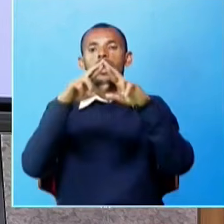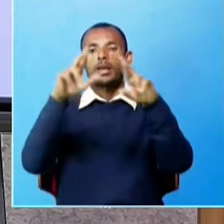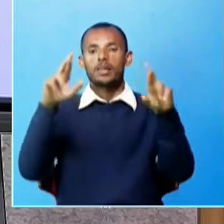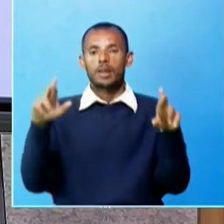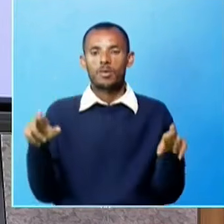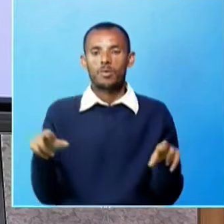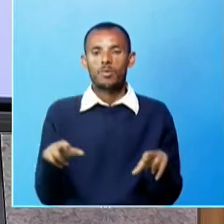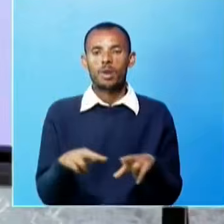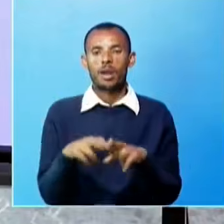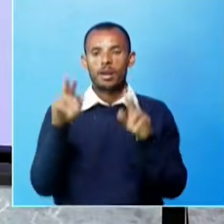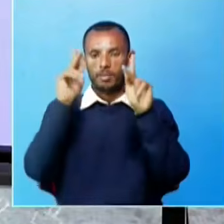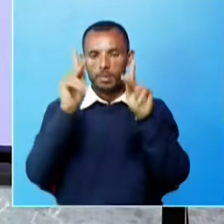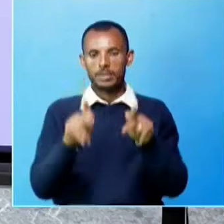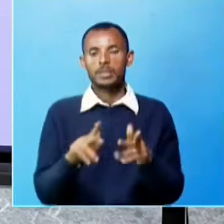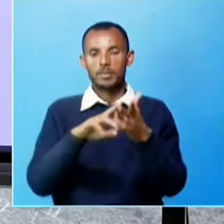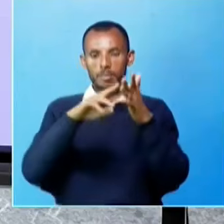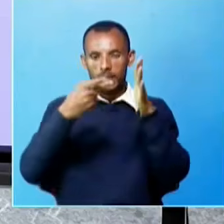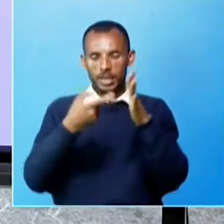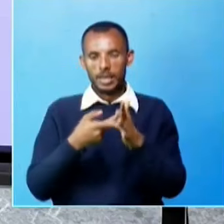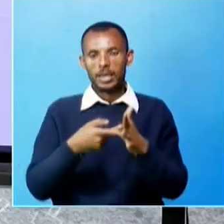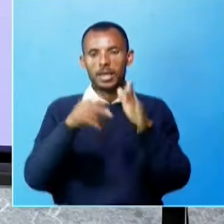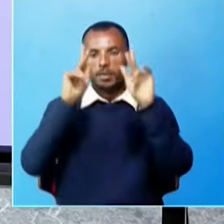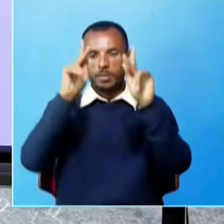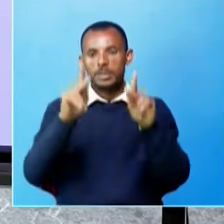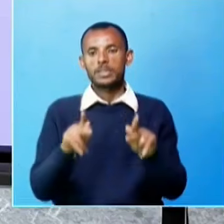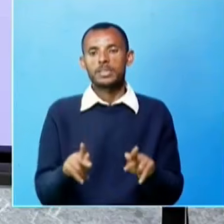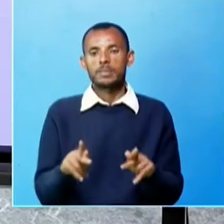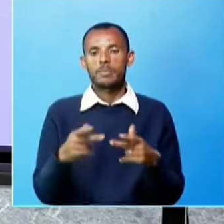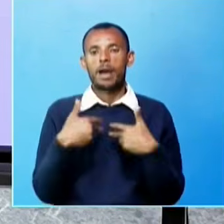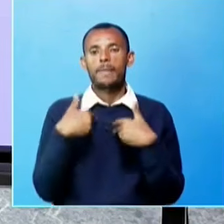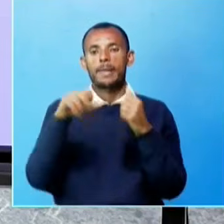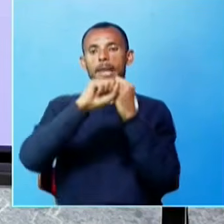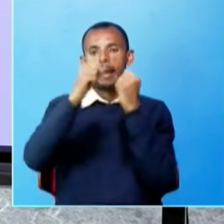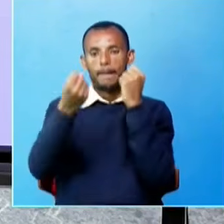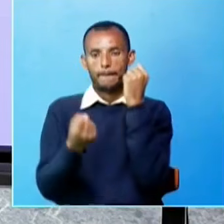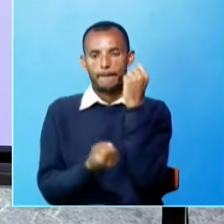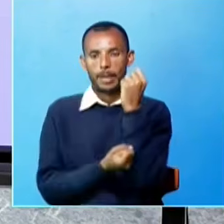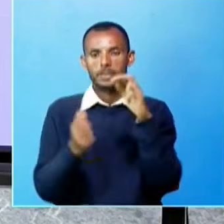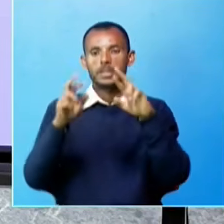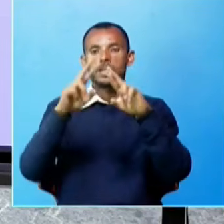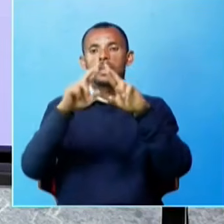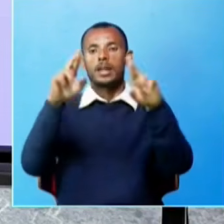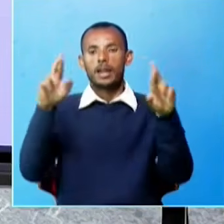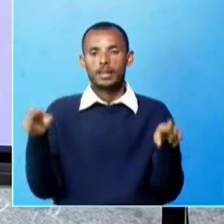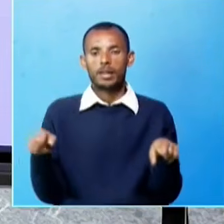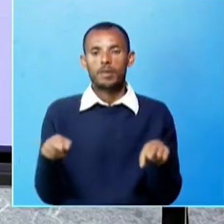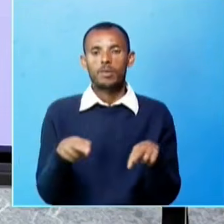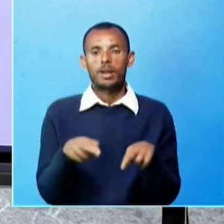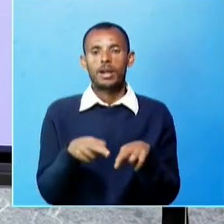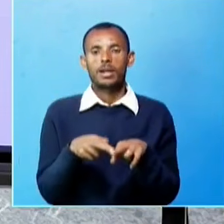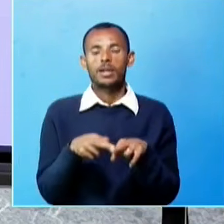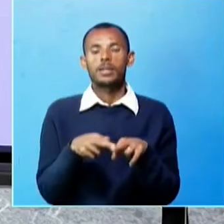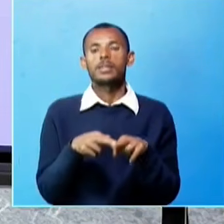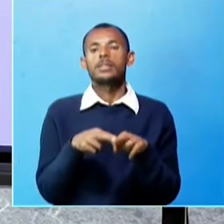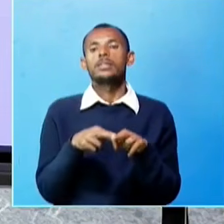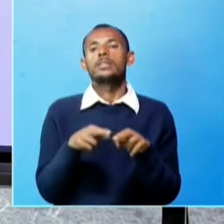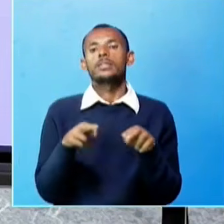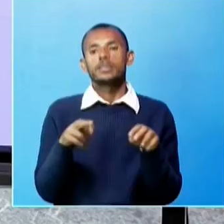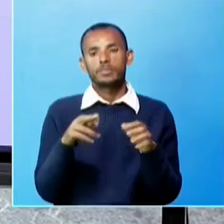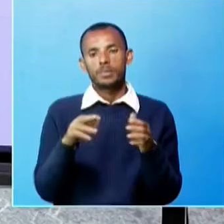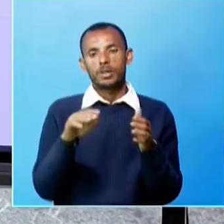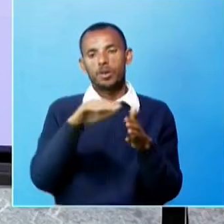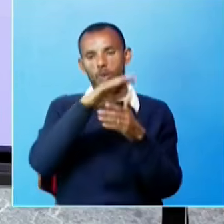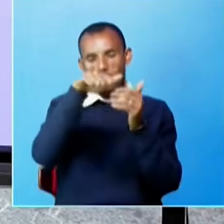prism, meaning that a prism having a base rectangular shape. Okay, so in all the